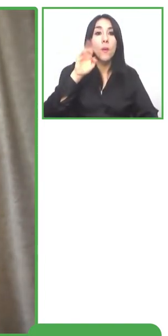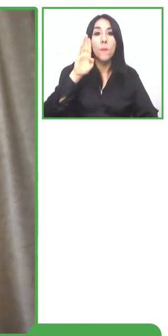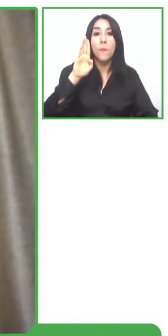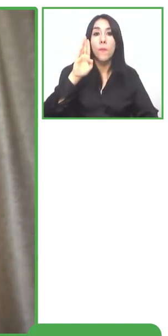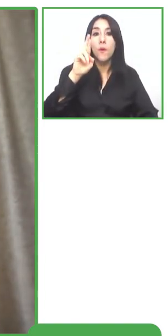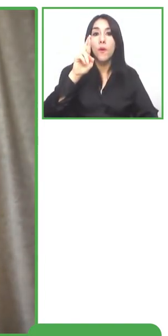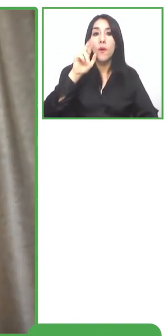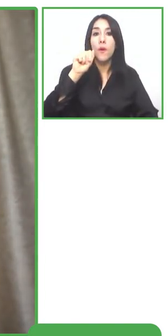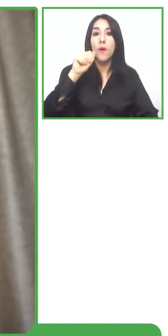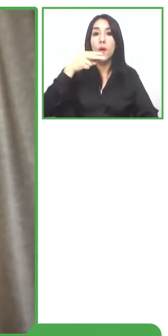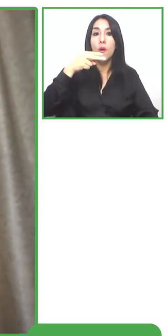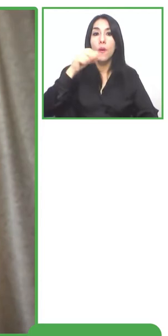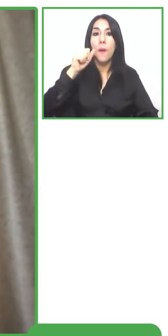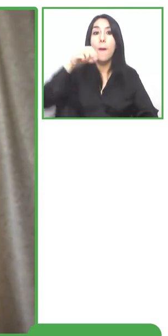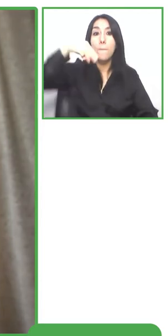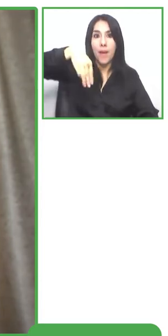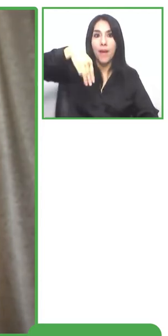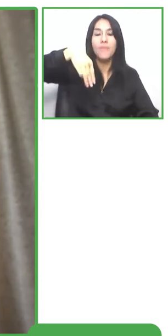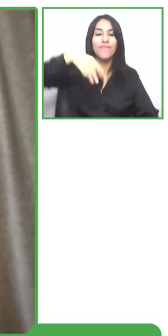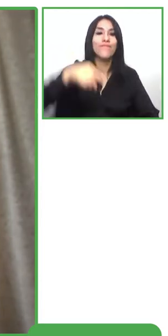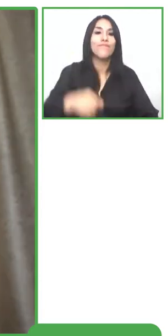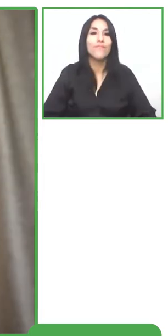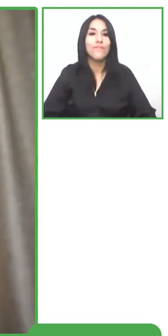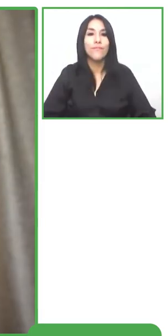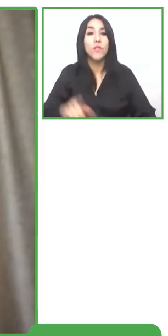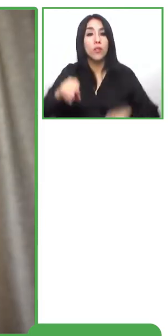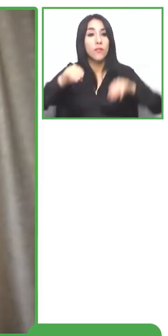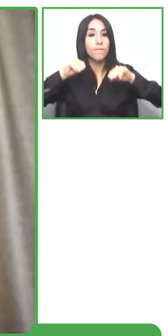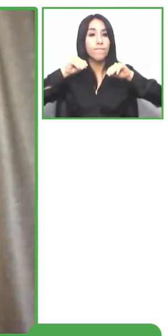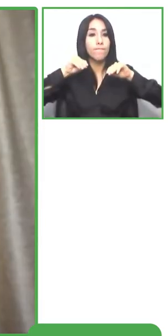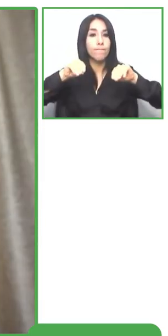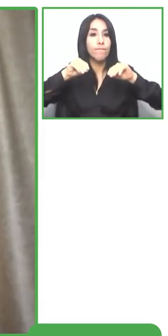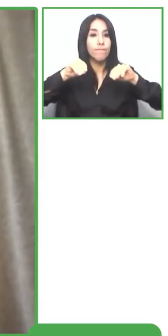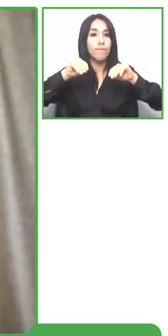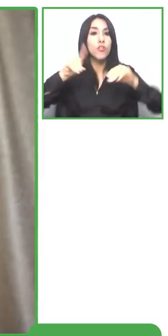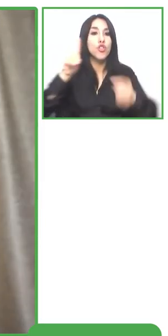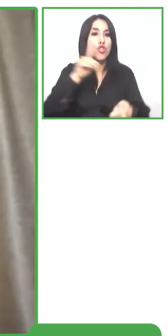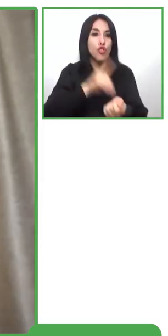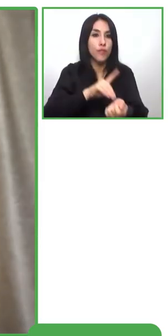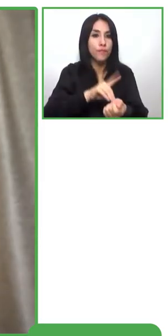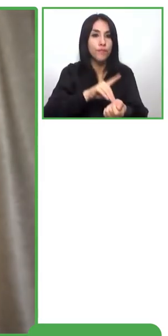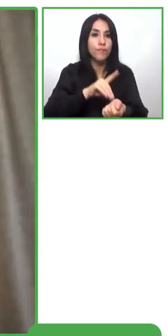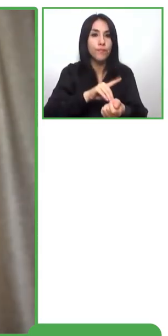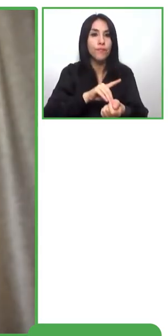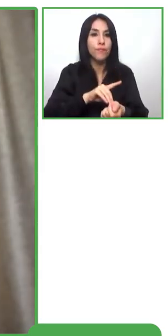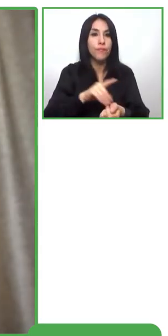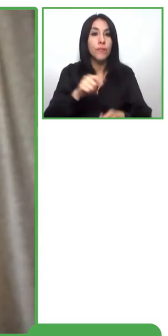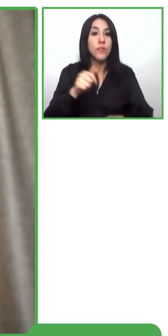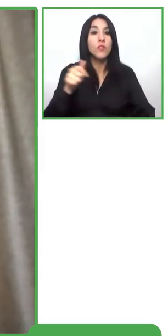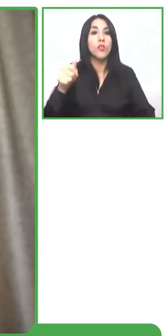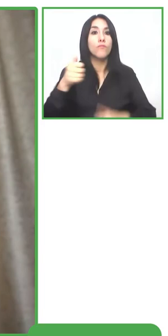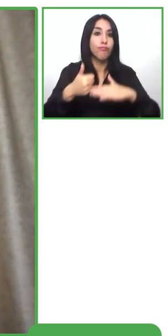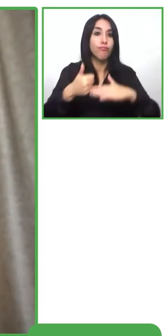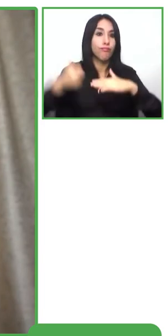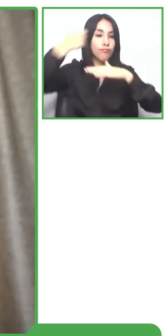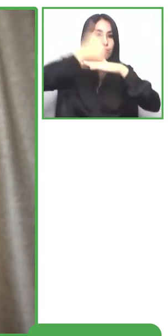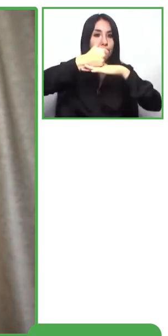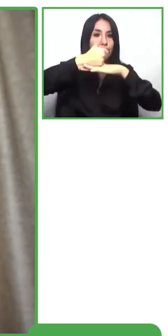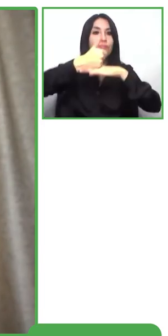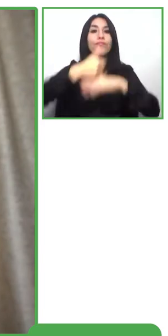Recreation. Dr. Abdul is the founder and executive director of AABRAR, as I mentioned,